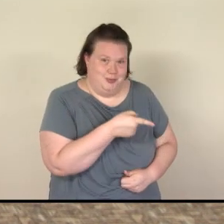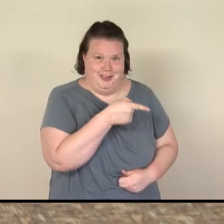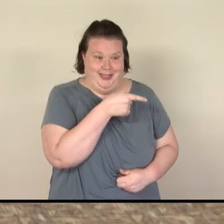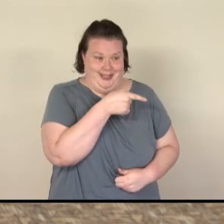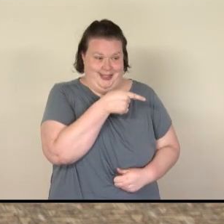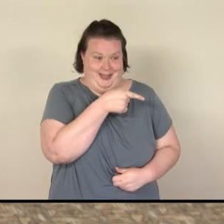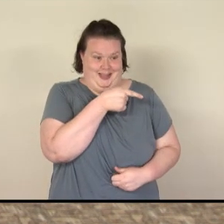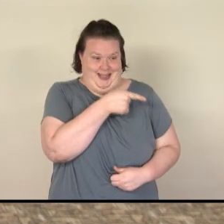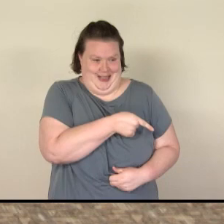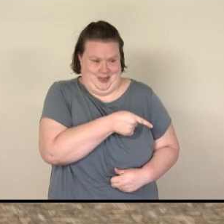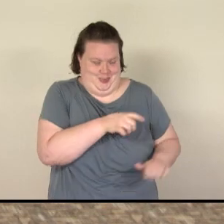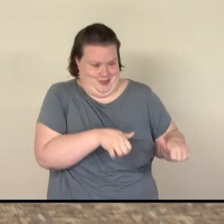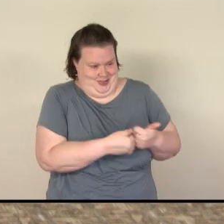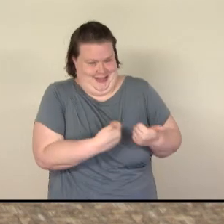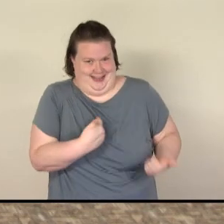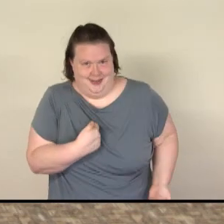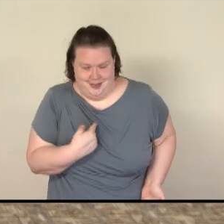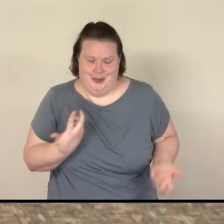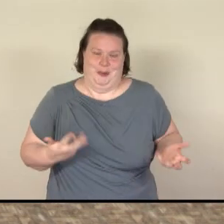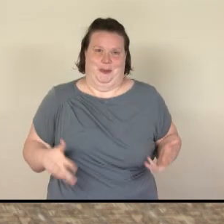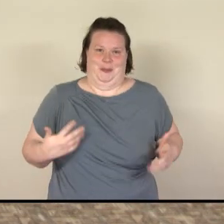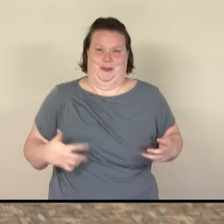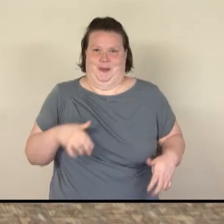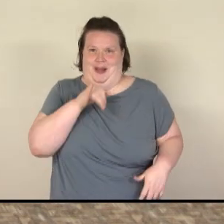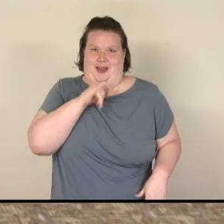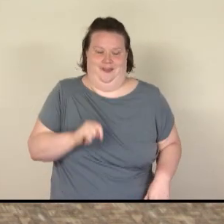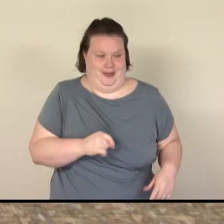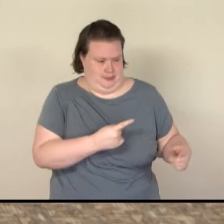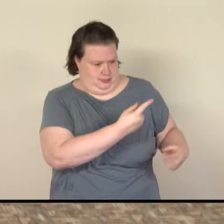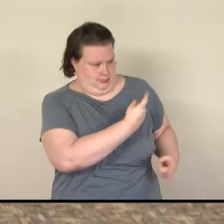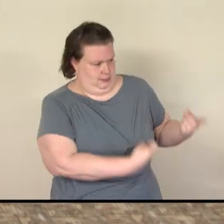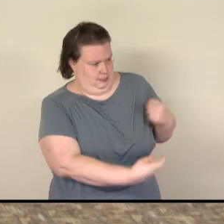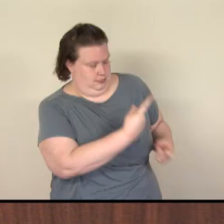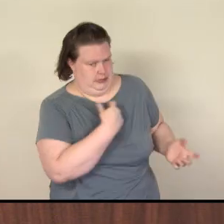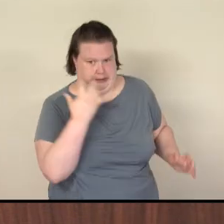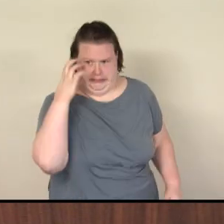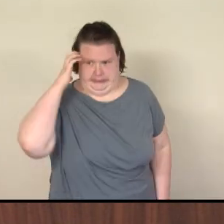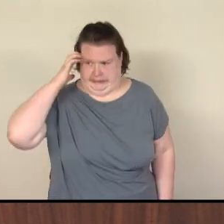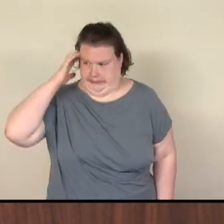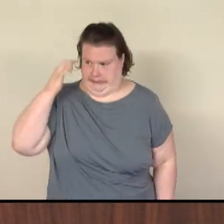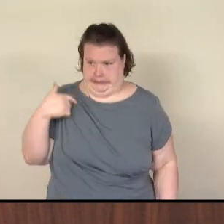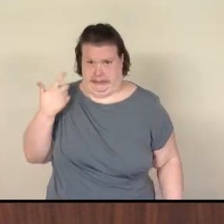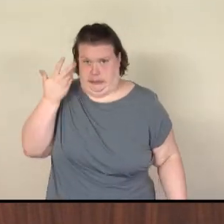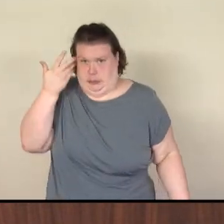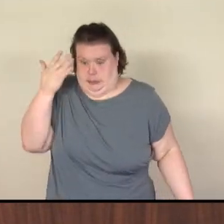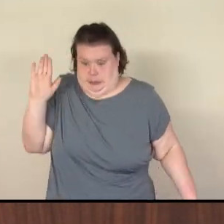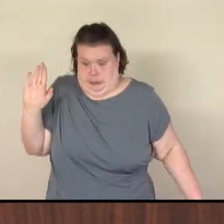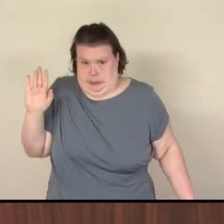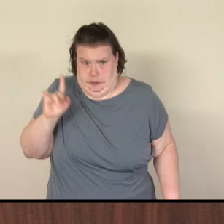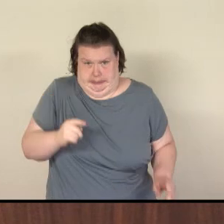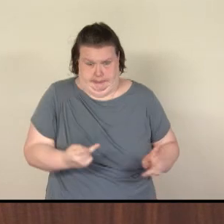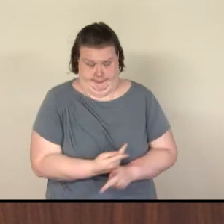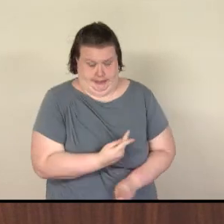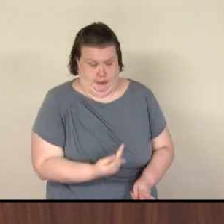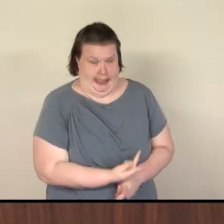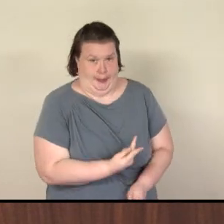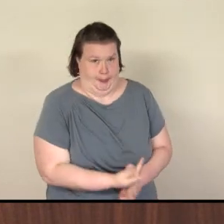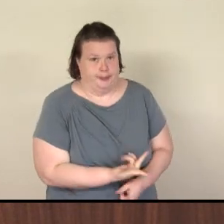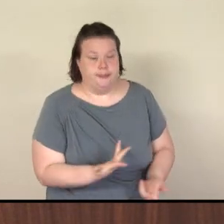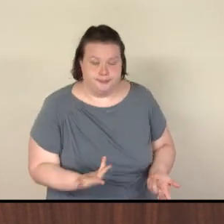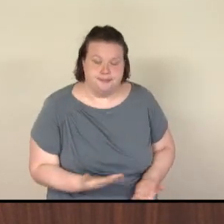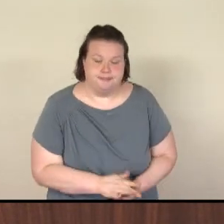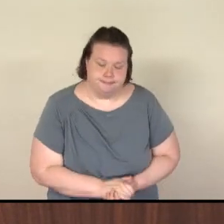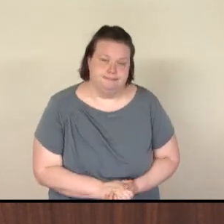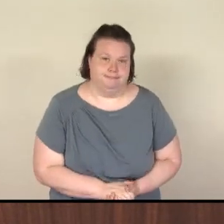my toes. I love it. She asks me hard questions, and I'm like, I don't know. We've got to figure that one out. And